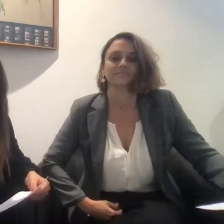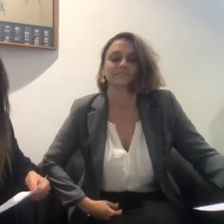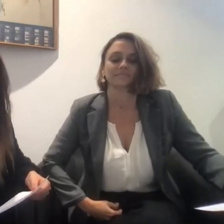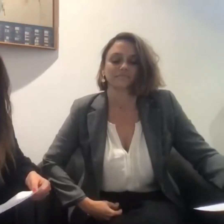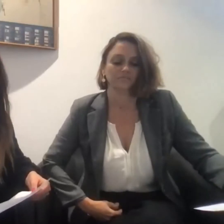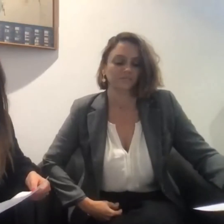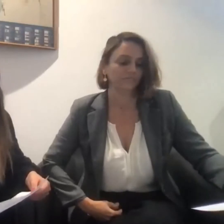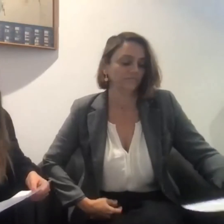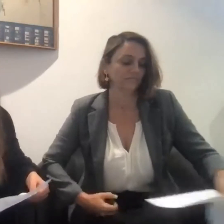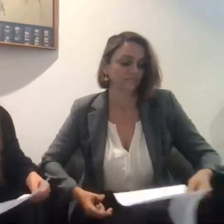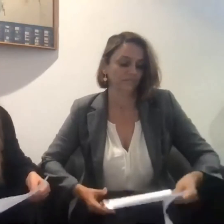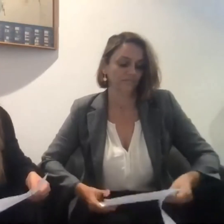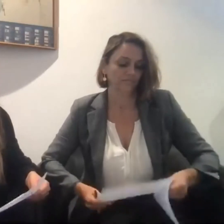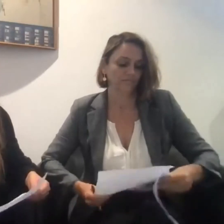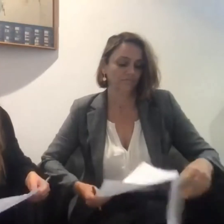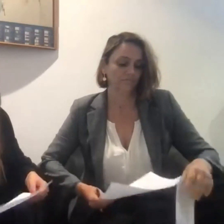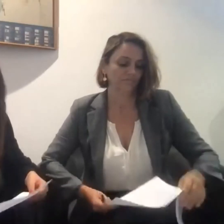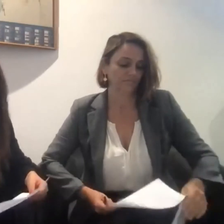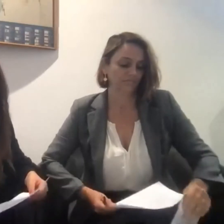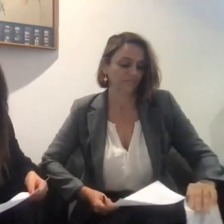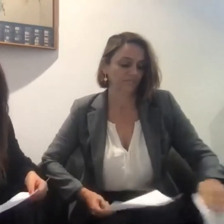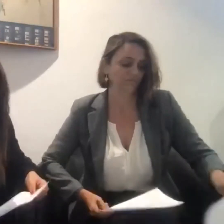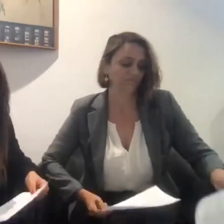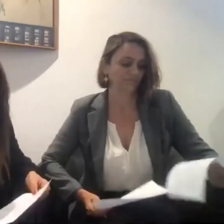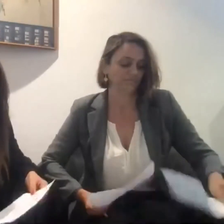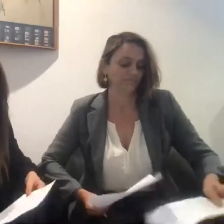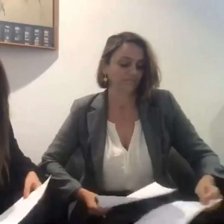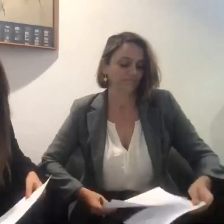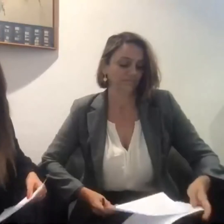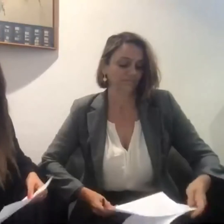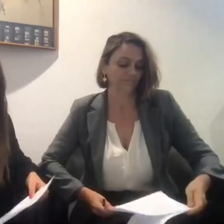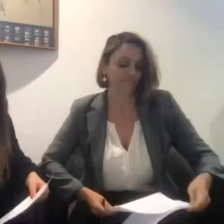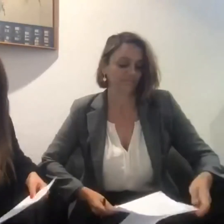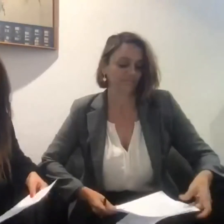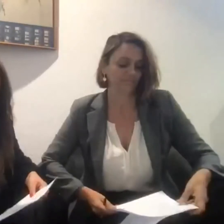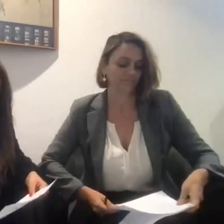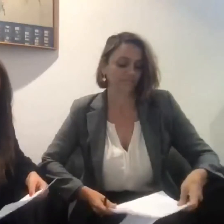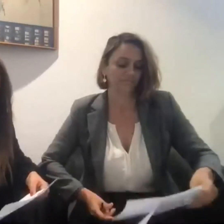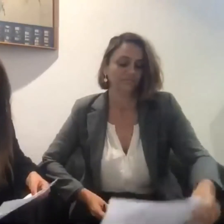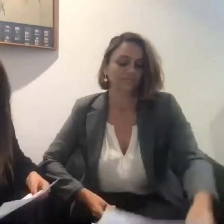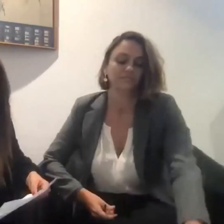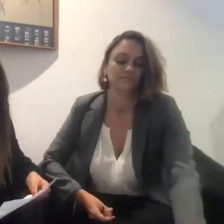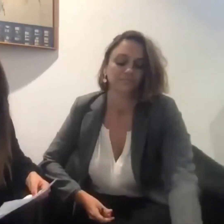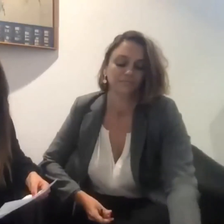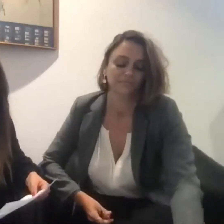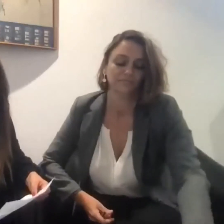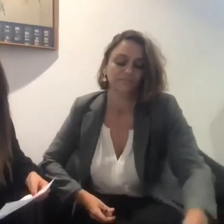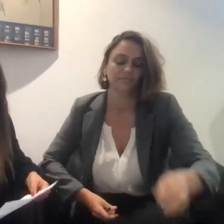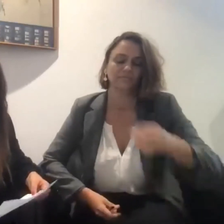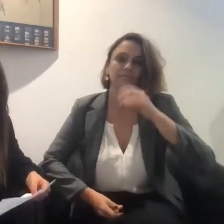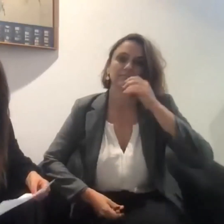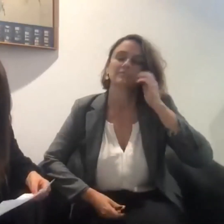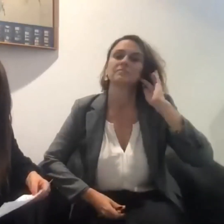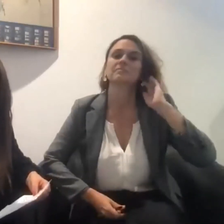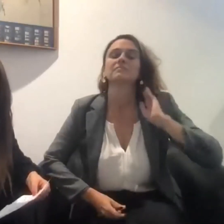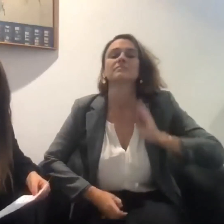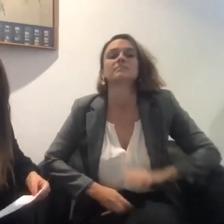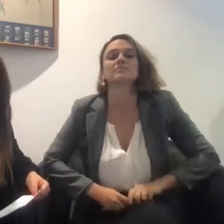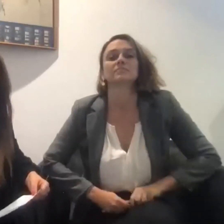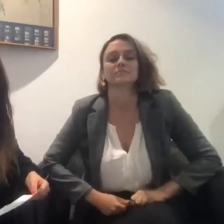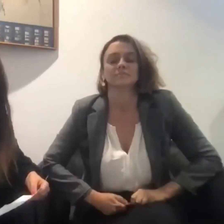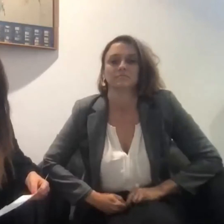already multilingual use of this whole country. The aim of the cooperation